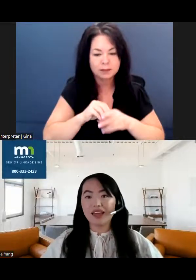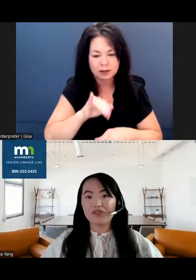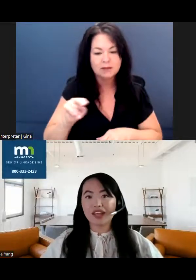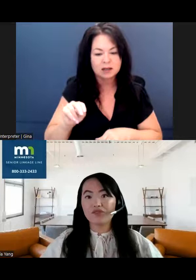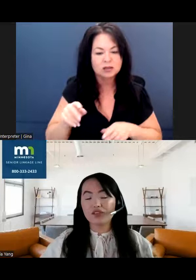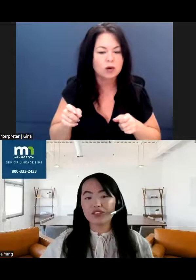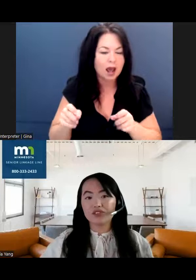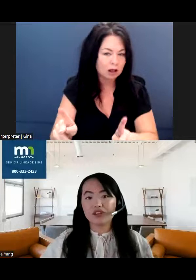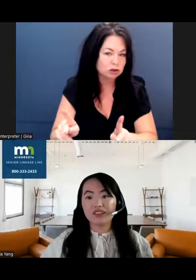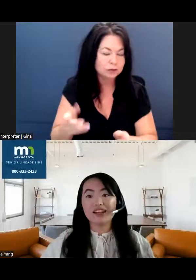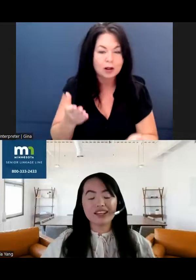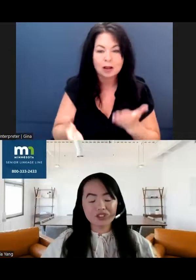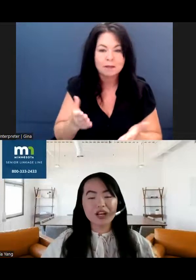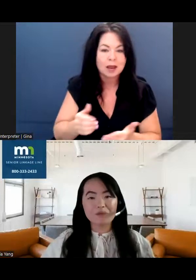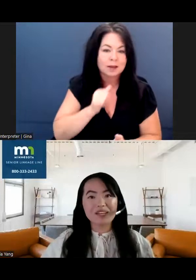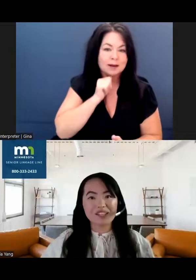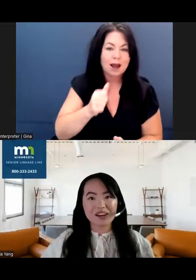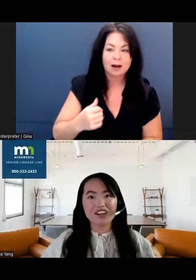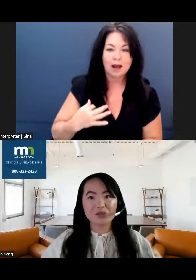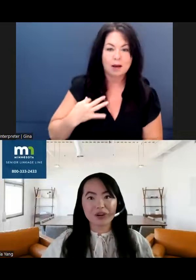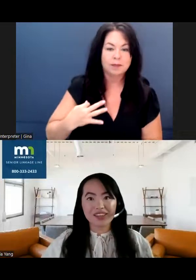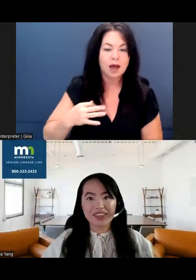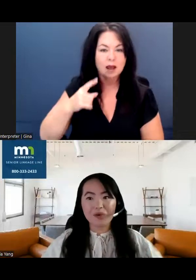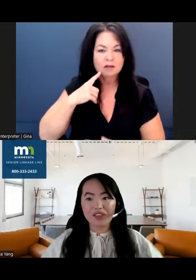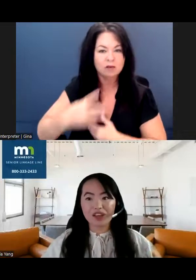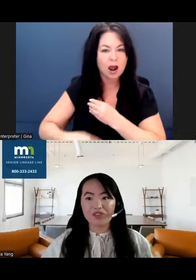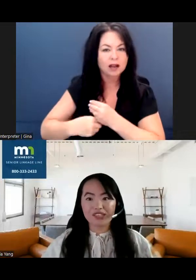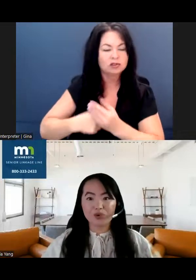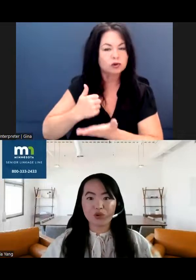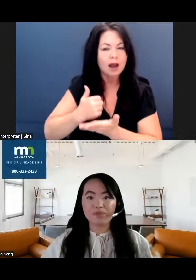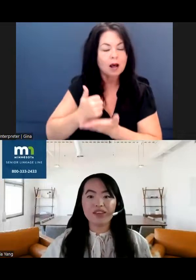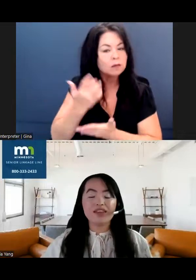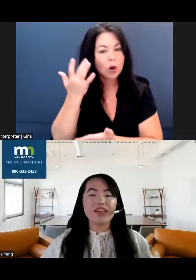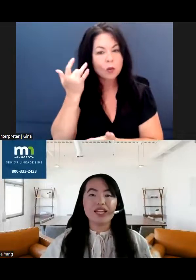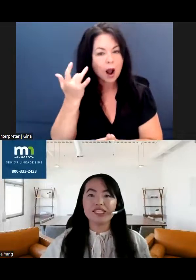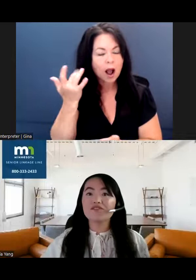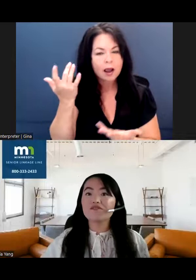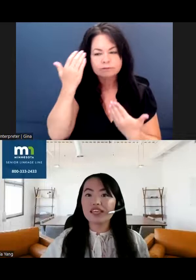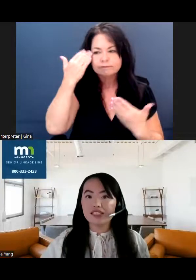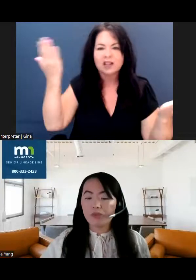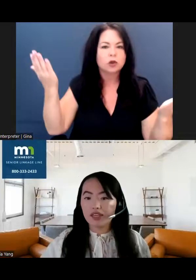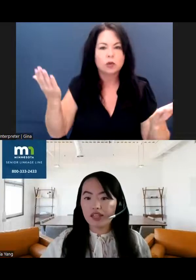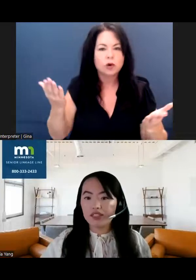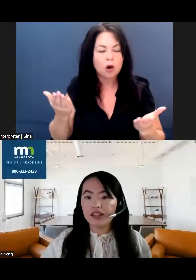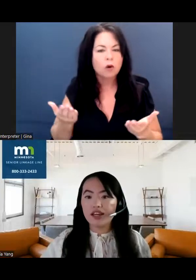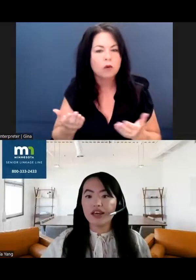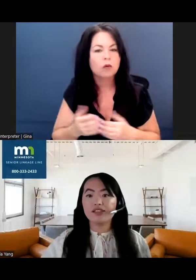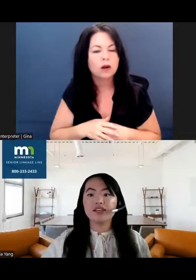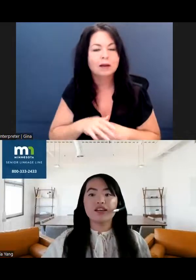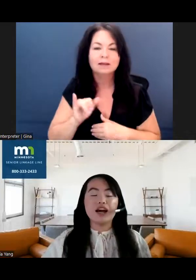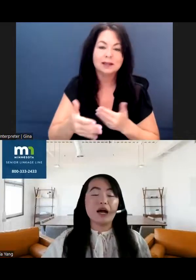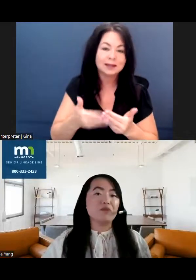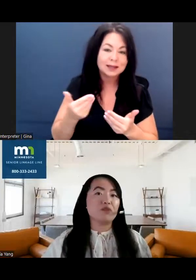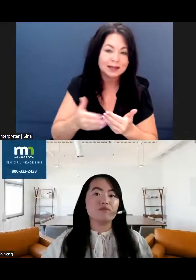not apply for that extra help because they are unaware that they qualify for this program. It is an easy application,